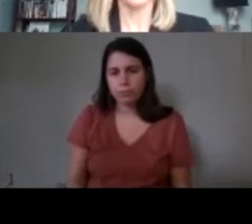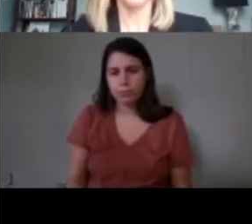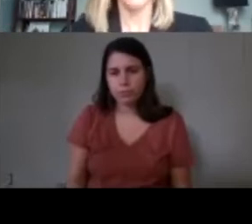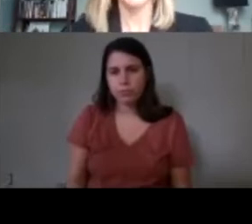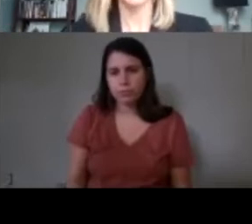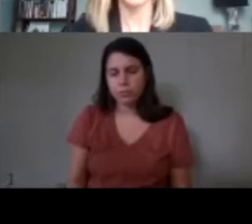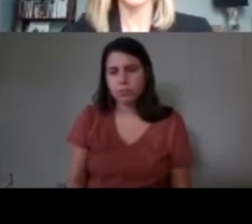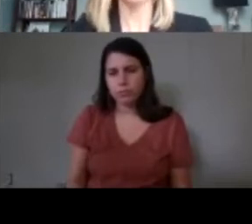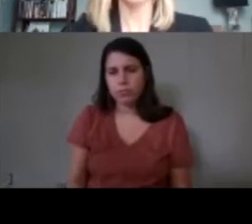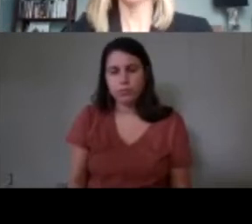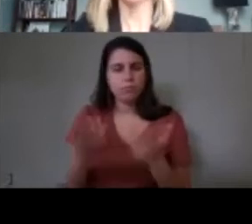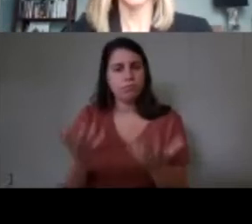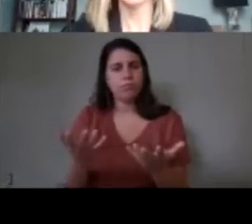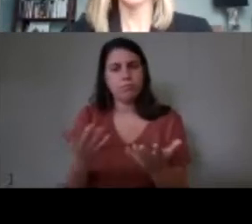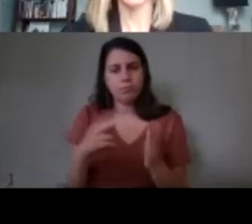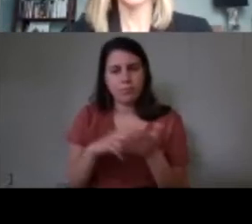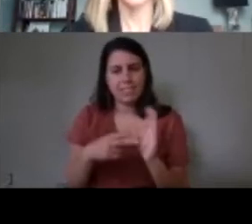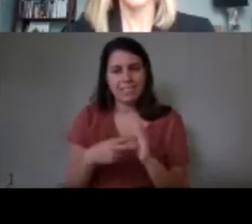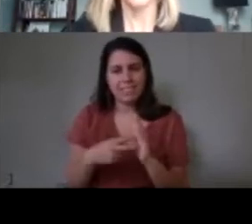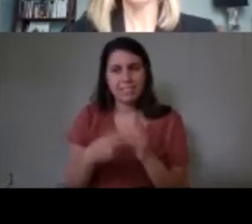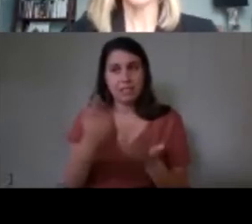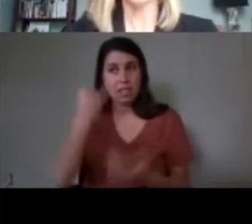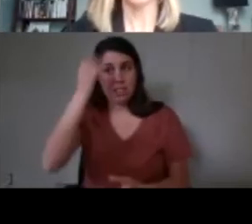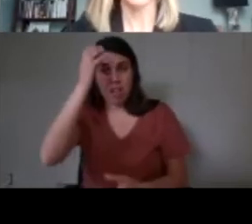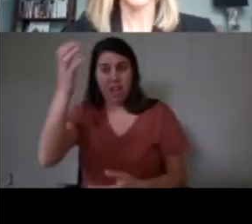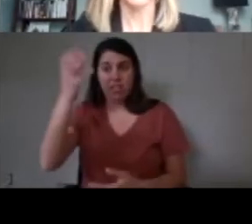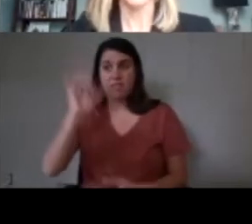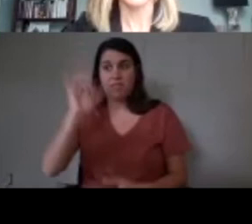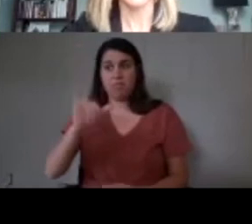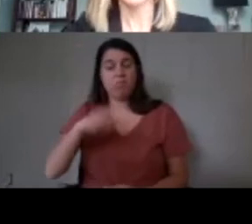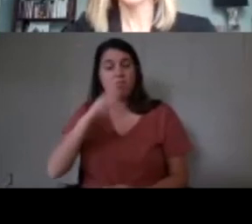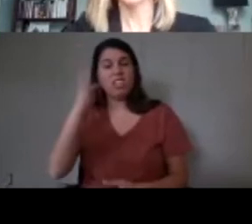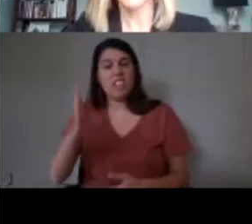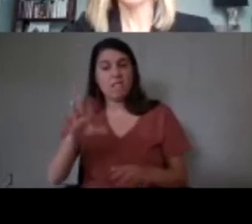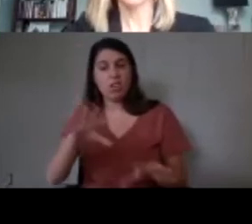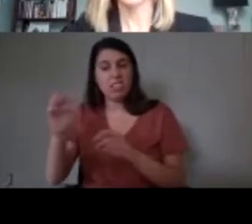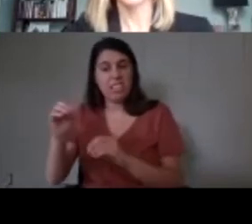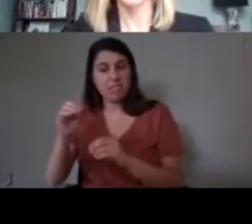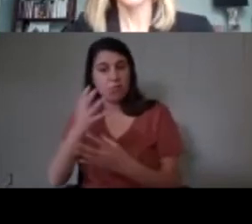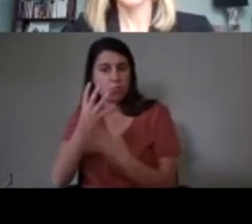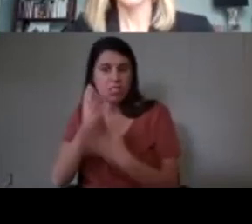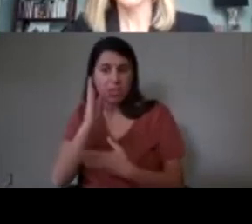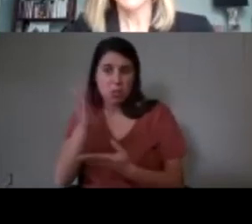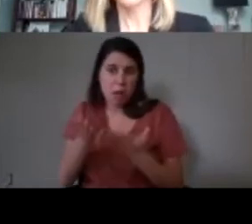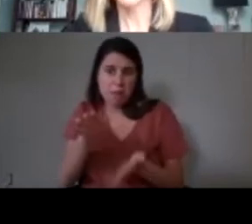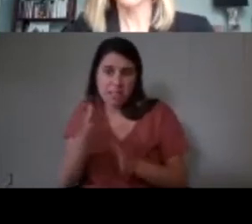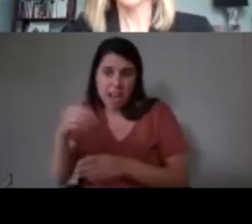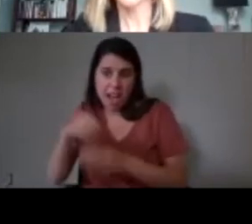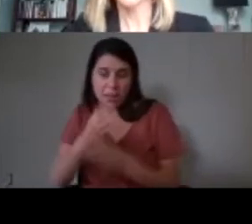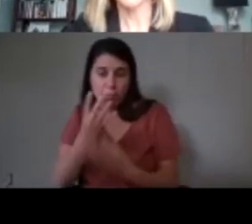notion that one is never going to be out of prison or is likely to die in prison seemed to